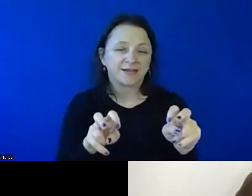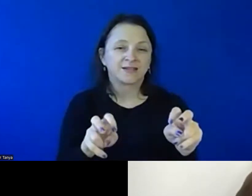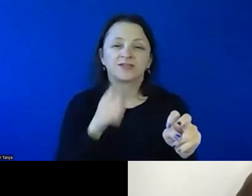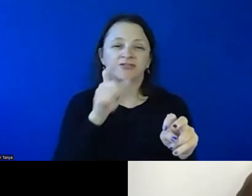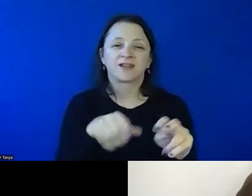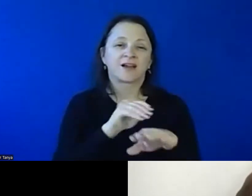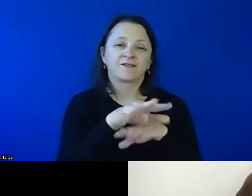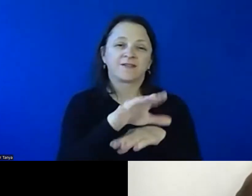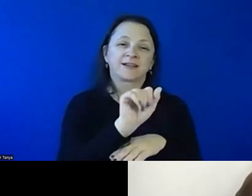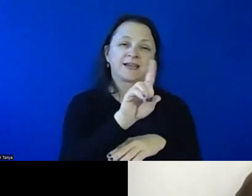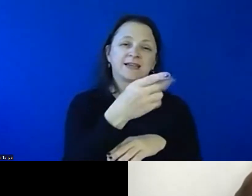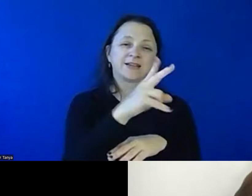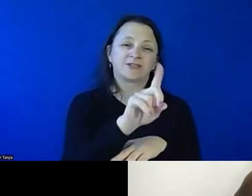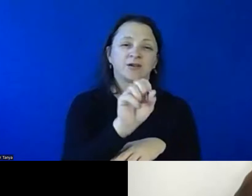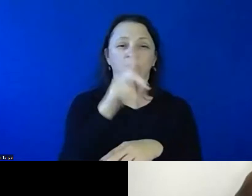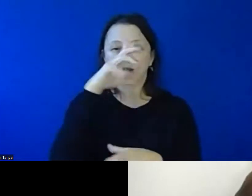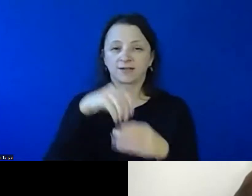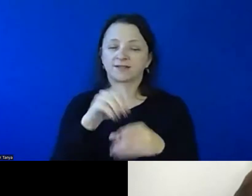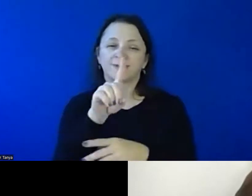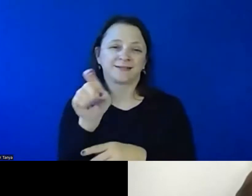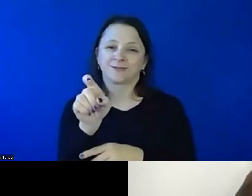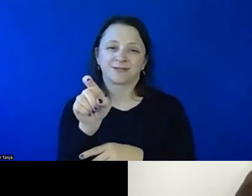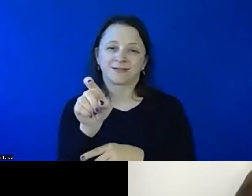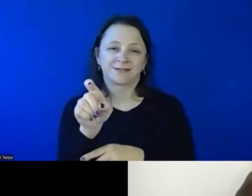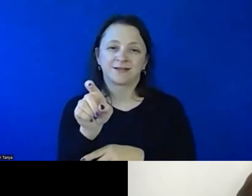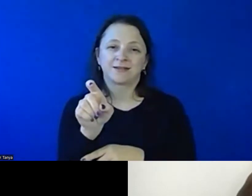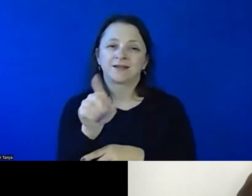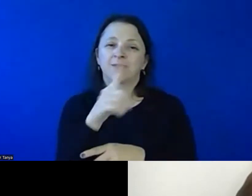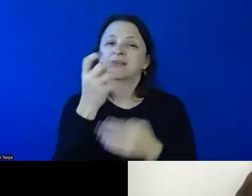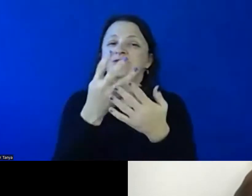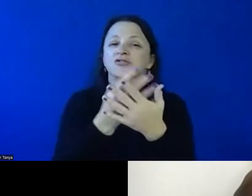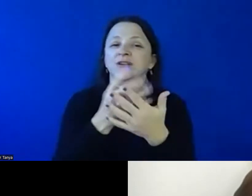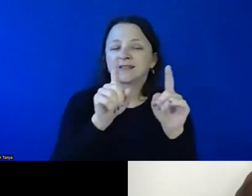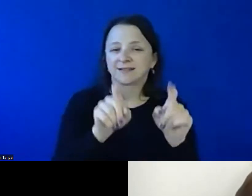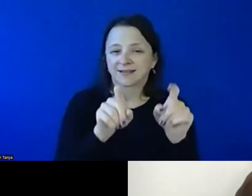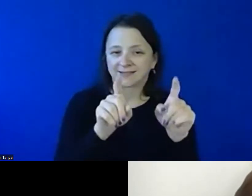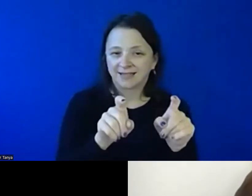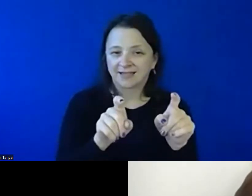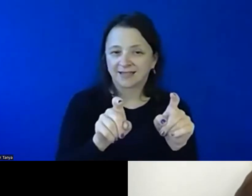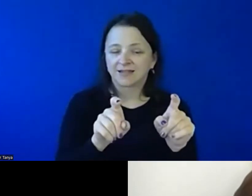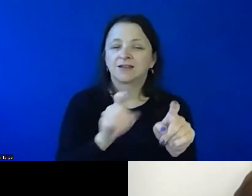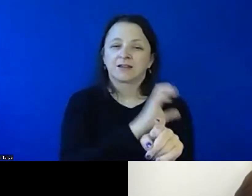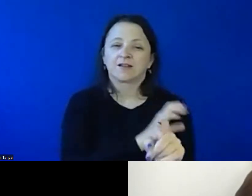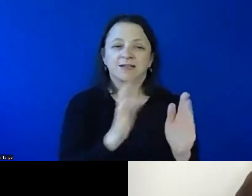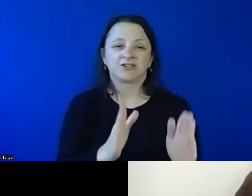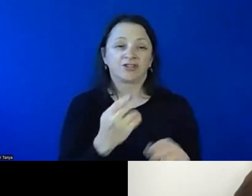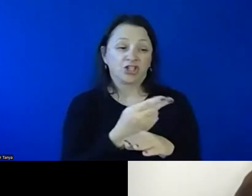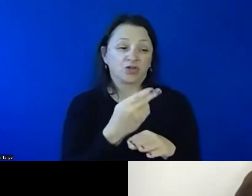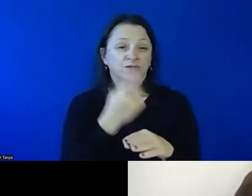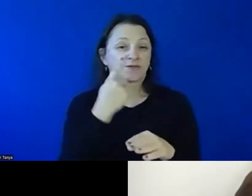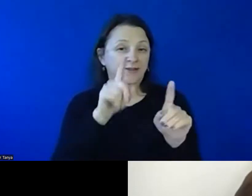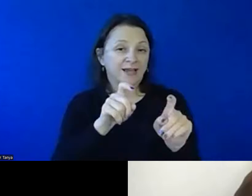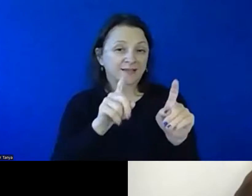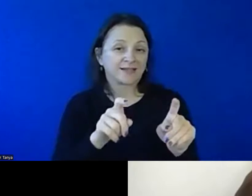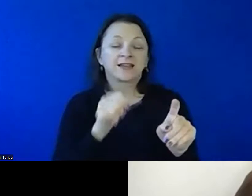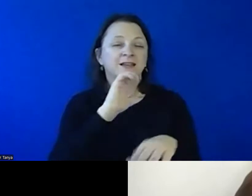affect either ADHD or autism diagnostics, because the screening tests the clinicians use and the diagnostic tests are really